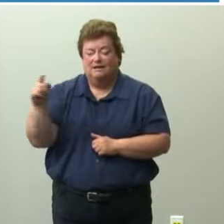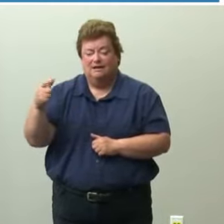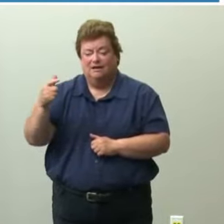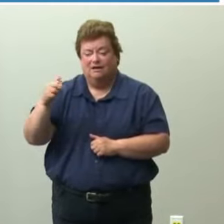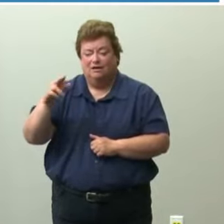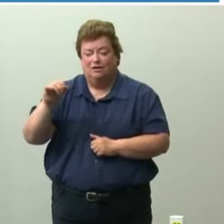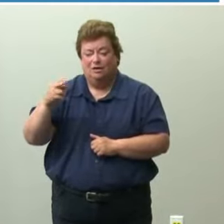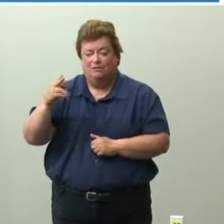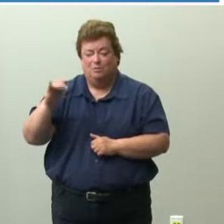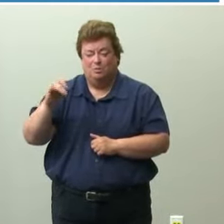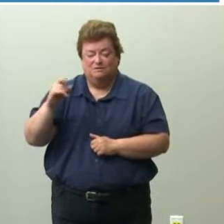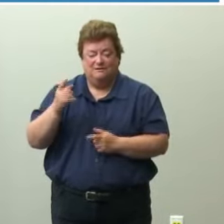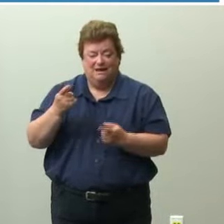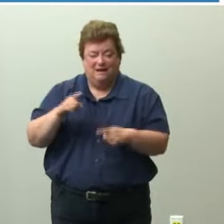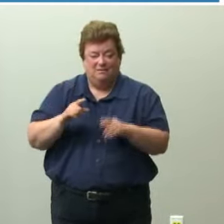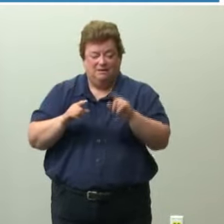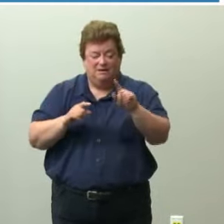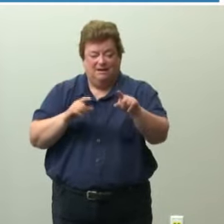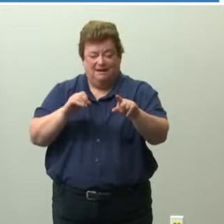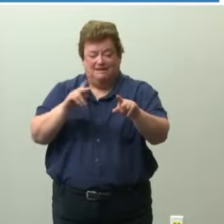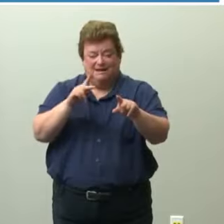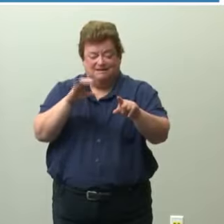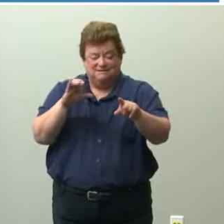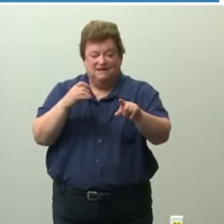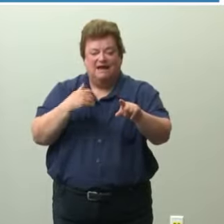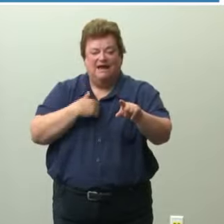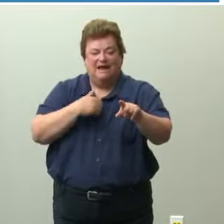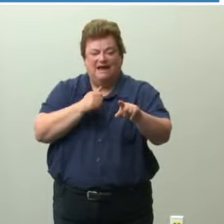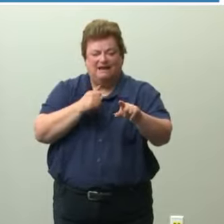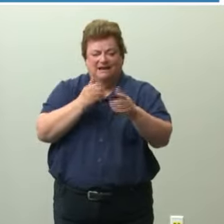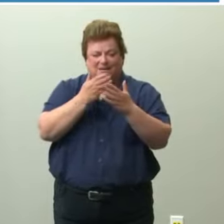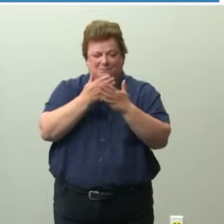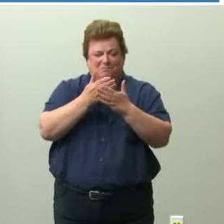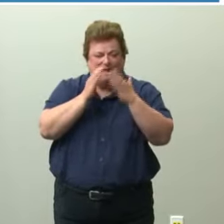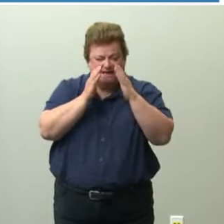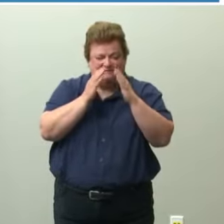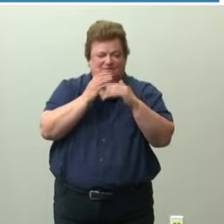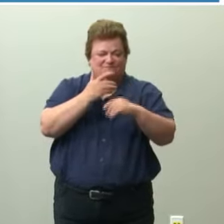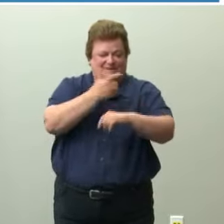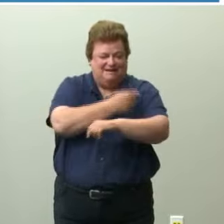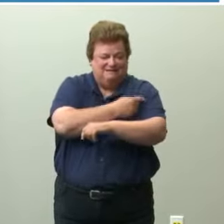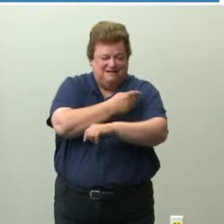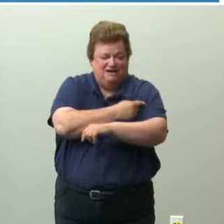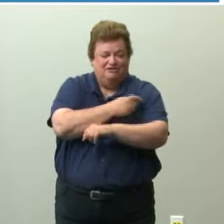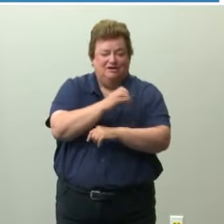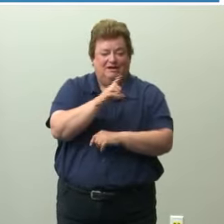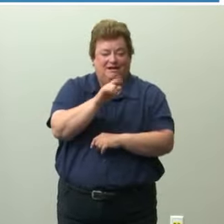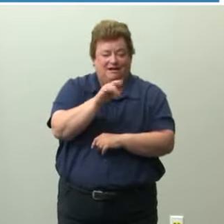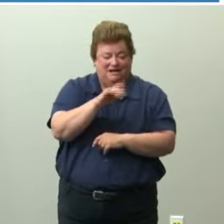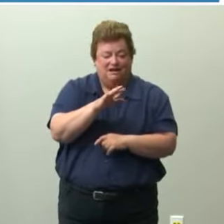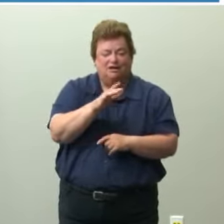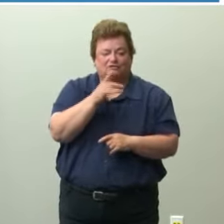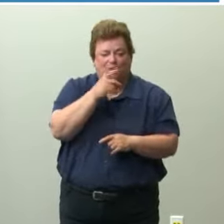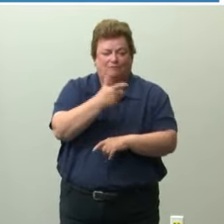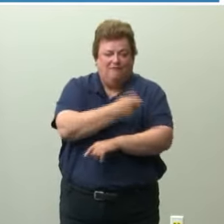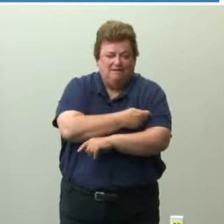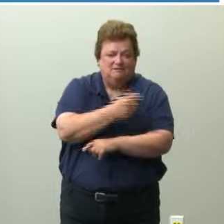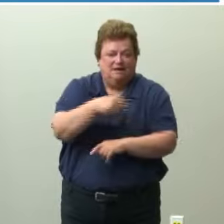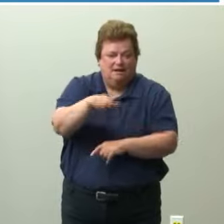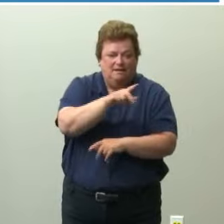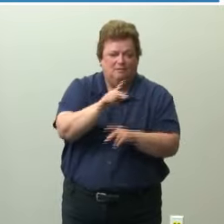in Kansas City, they're doing a mass vaccination clinic to get as many of the fans that are going to be attending that